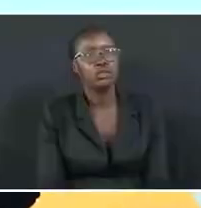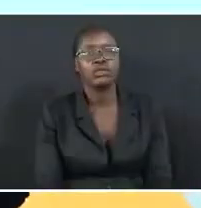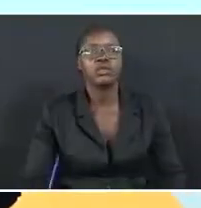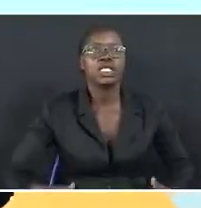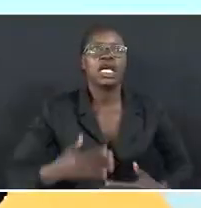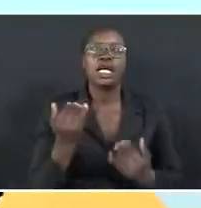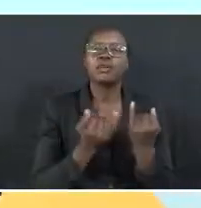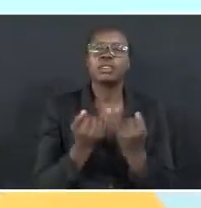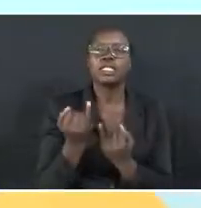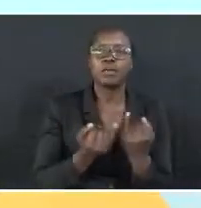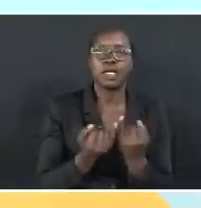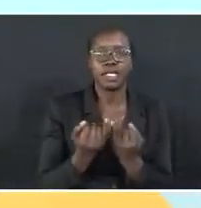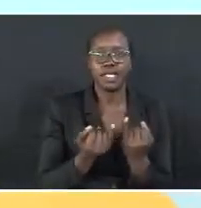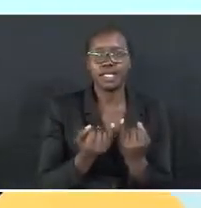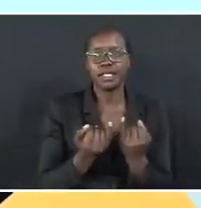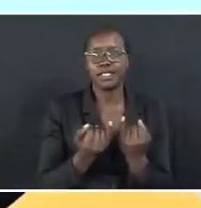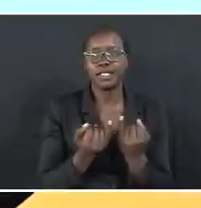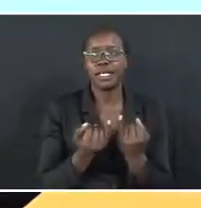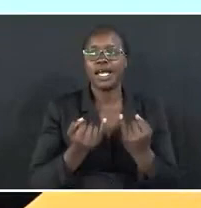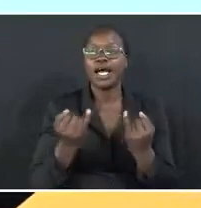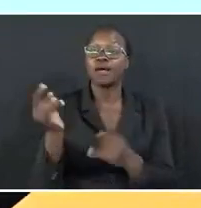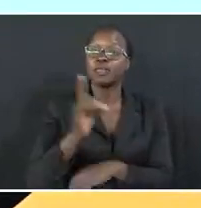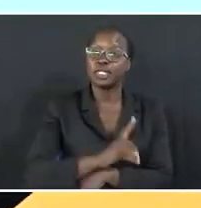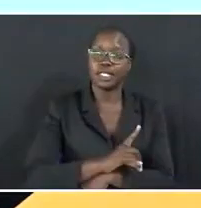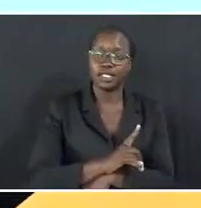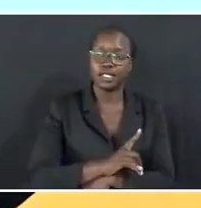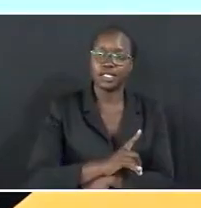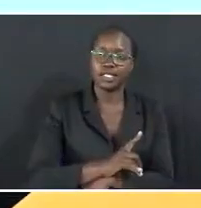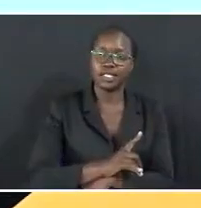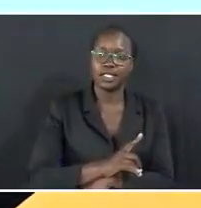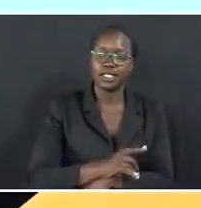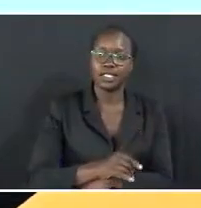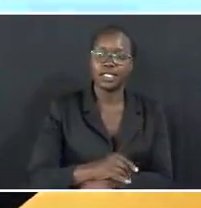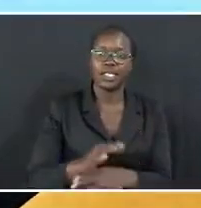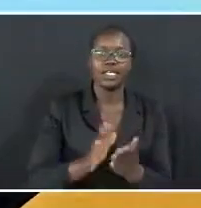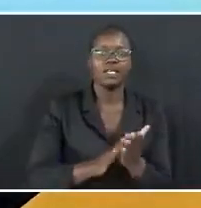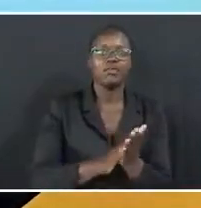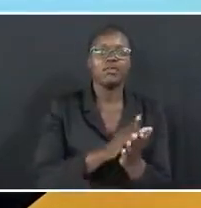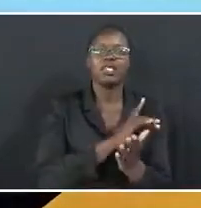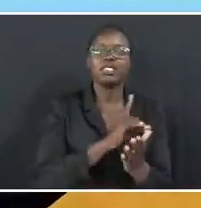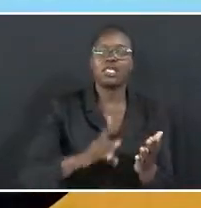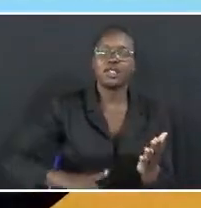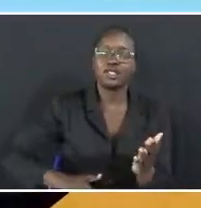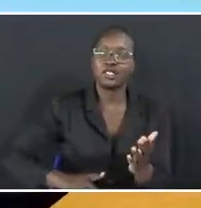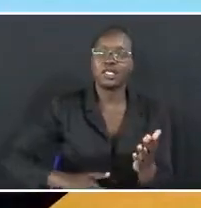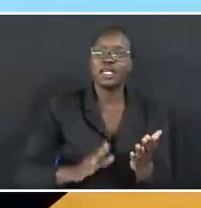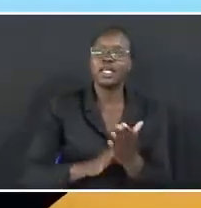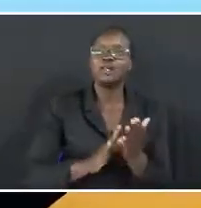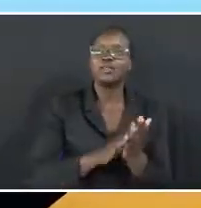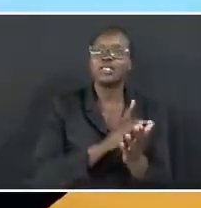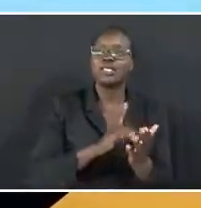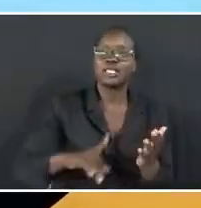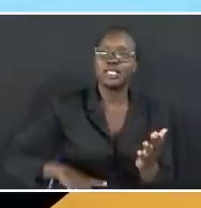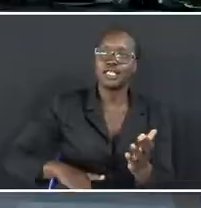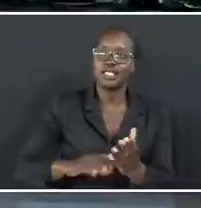Happy Sabbath. Happy day. Praise God. Praise God